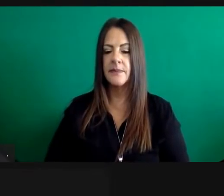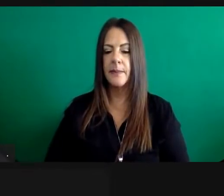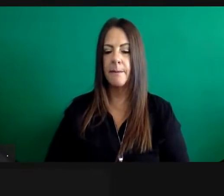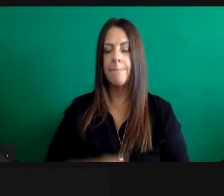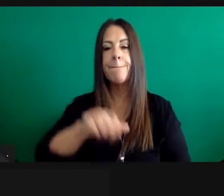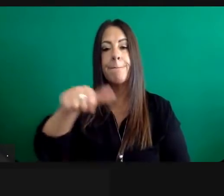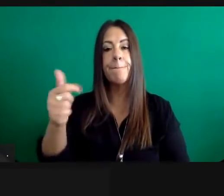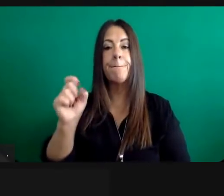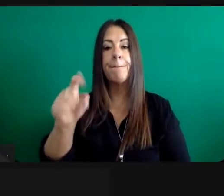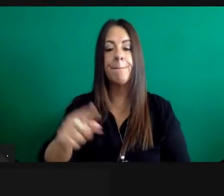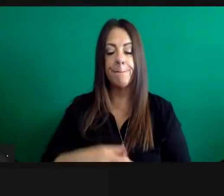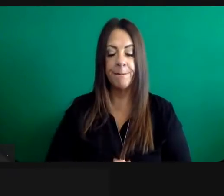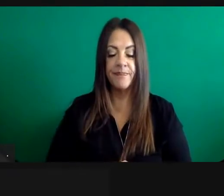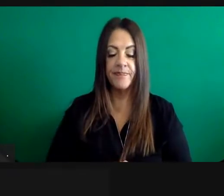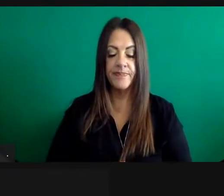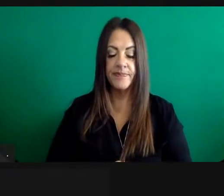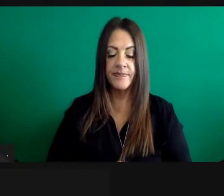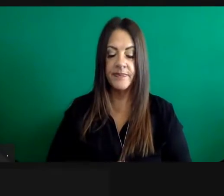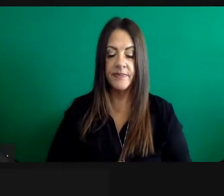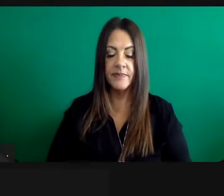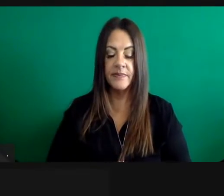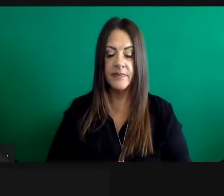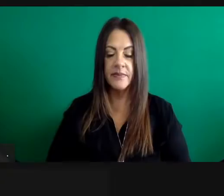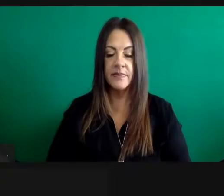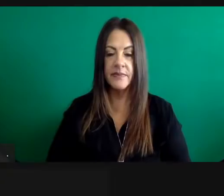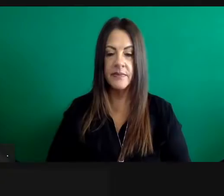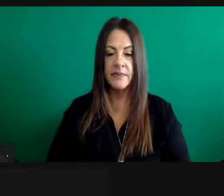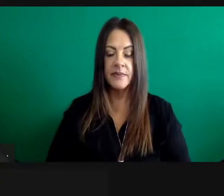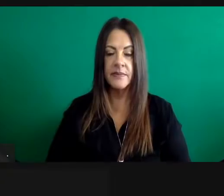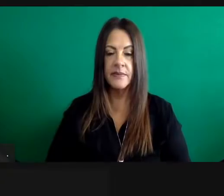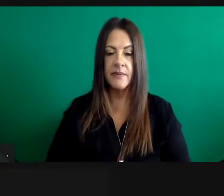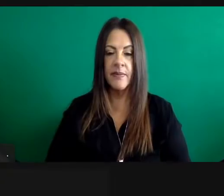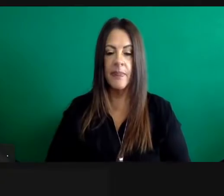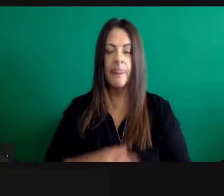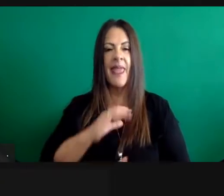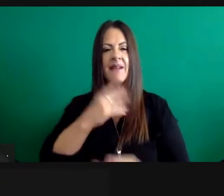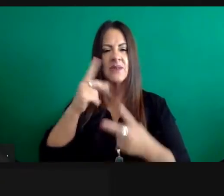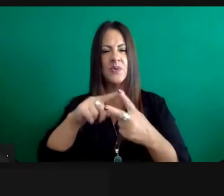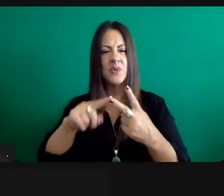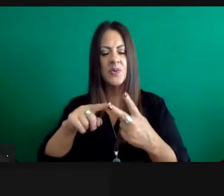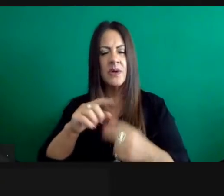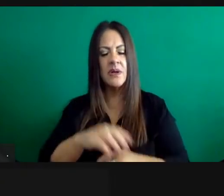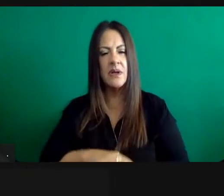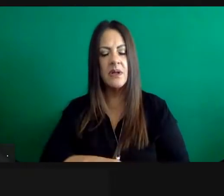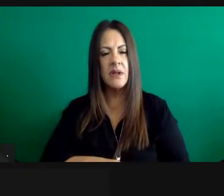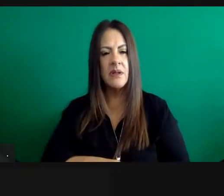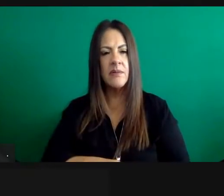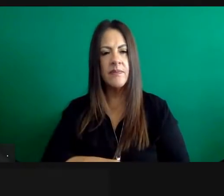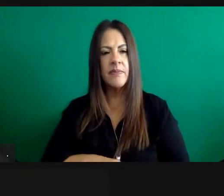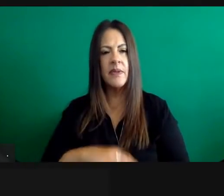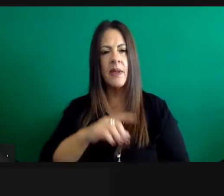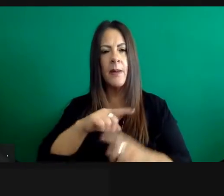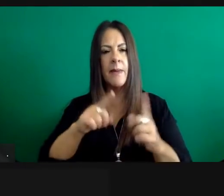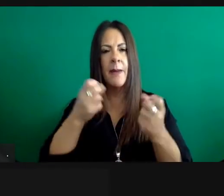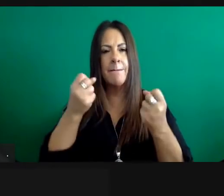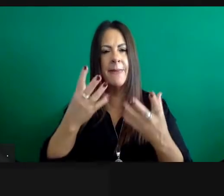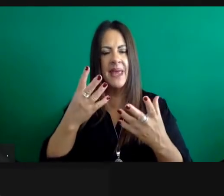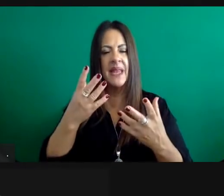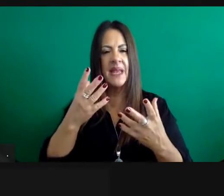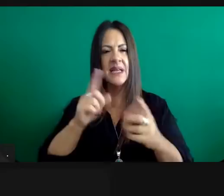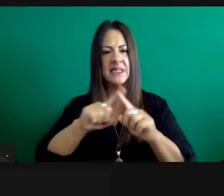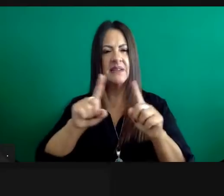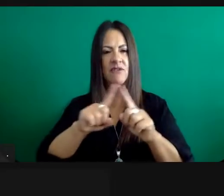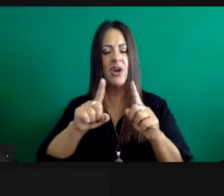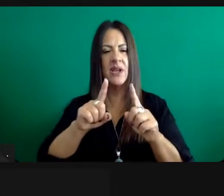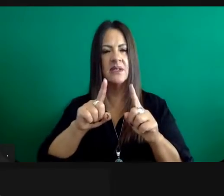Thank you very much. We have a few first question. San Luis Obispo, Santa Barbara, and Ventura counties are asking to be